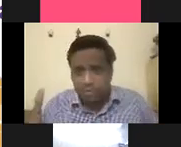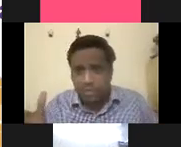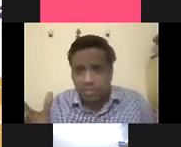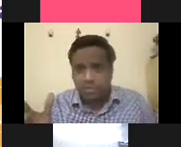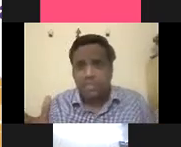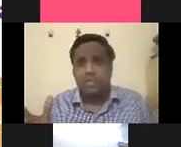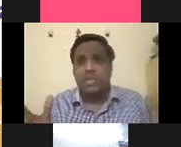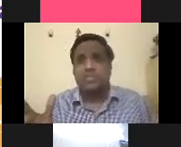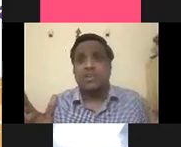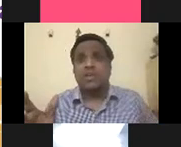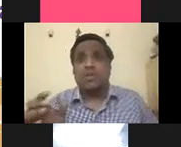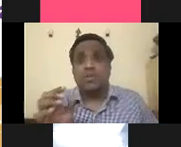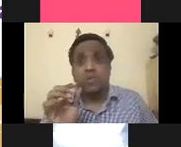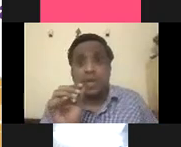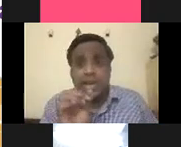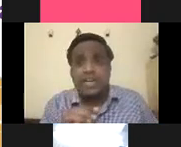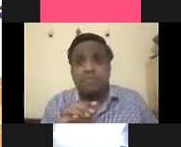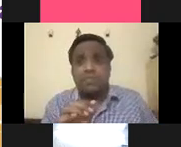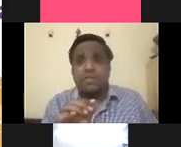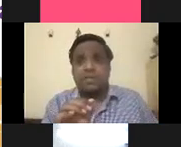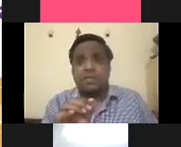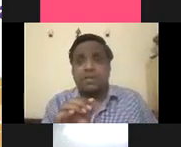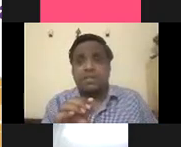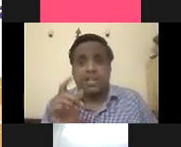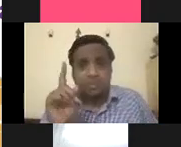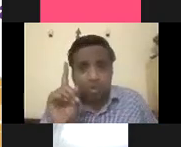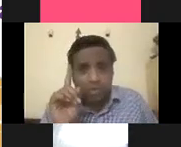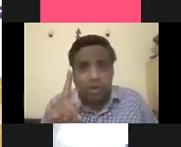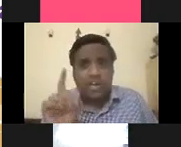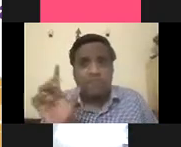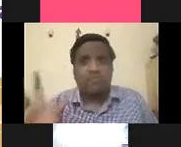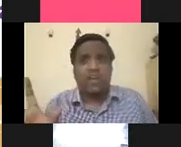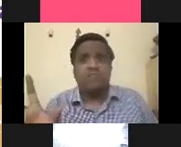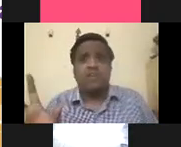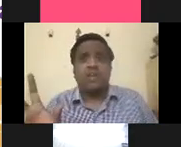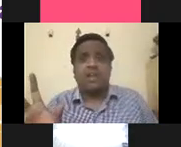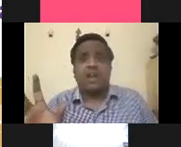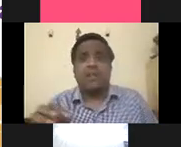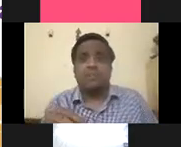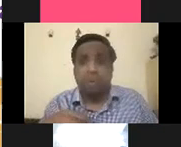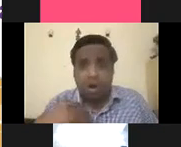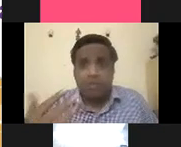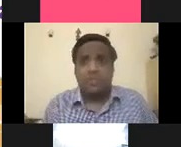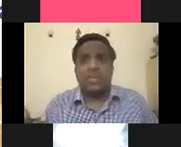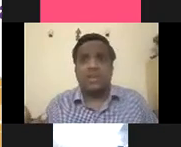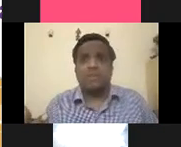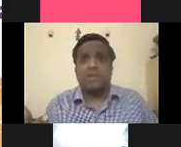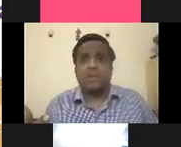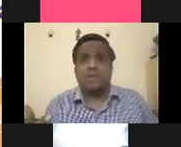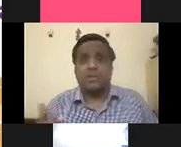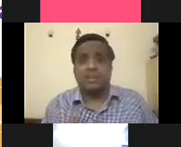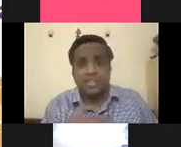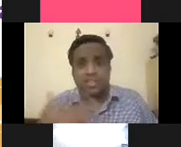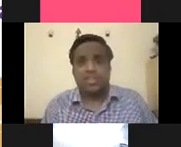18% among persons with disabilities, only 18%. That is only 1 in 5 are born with an